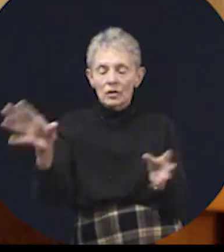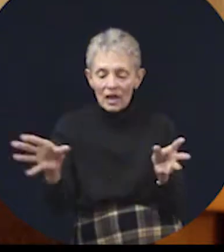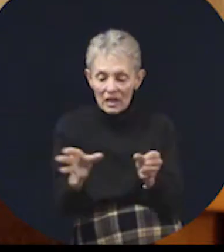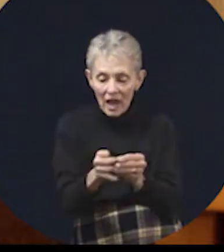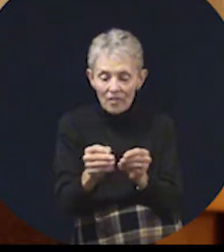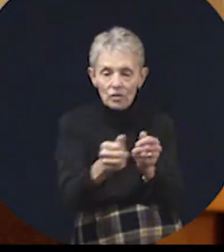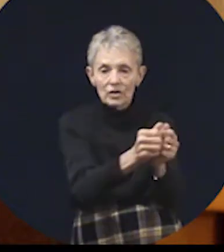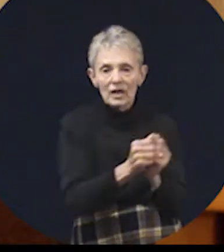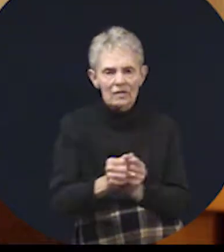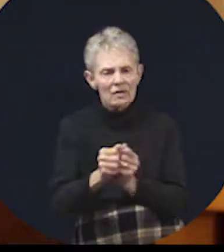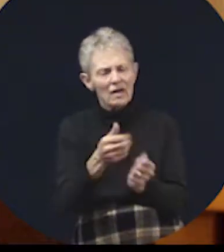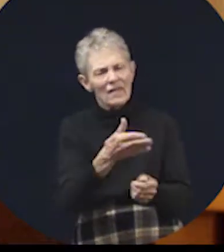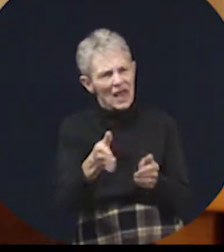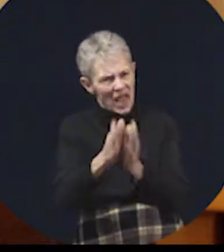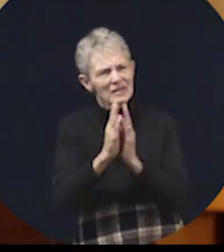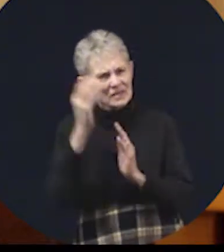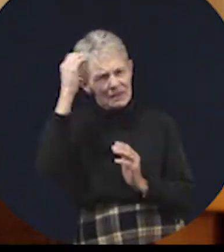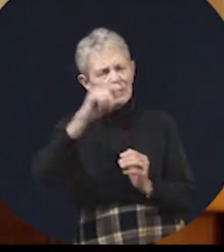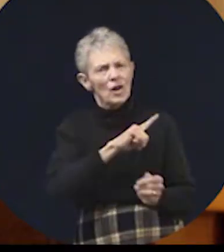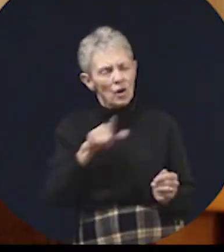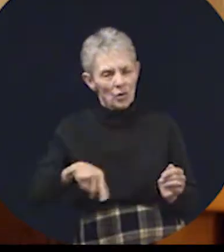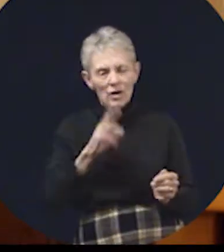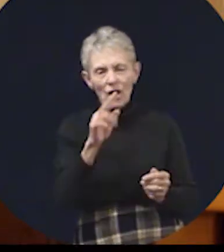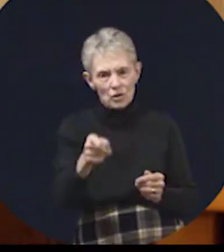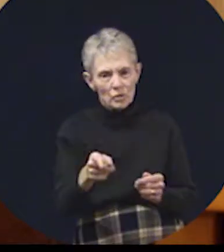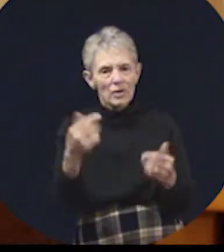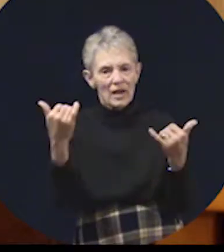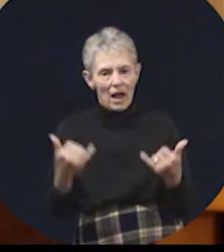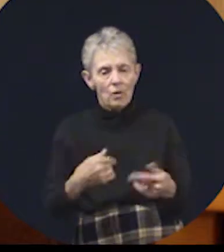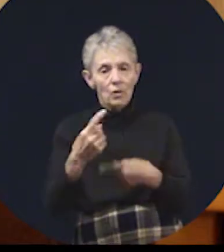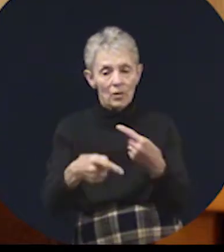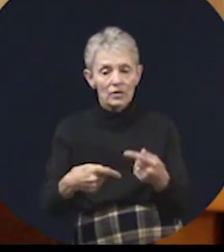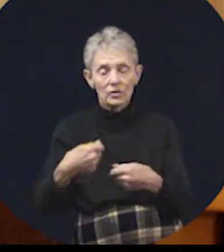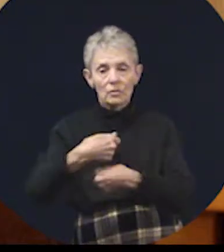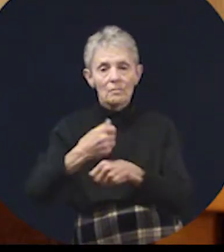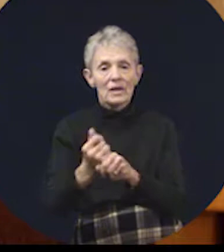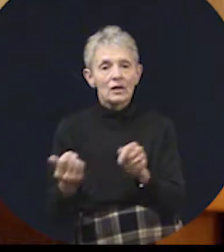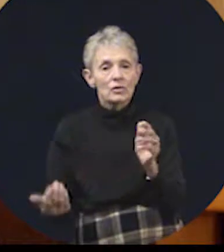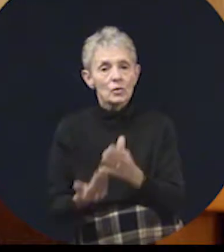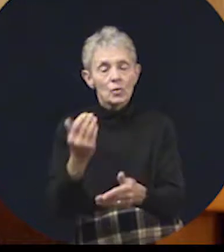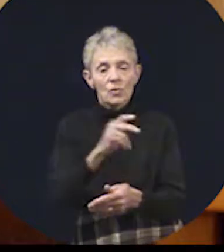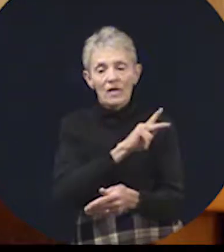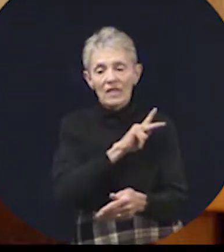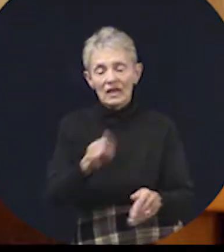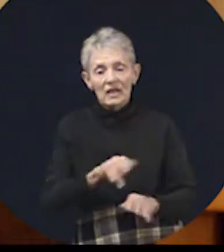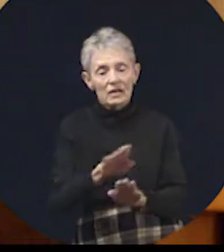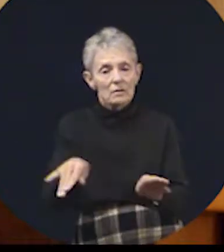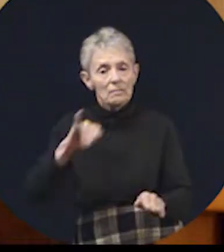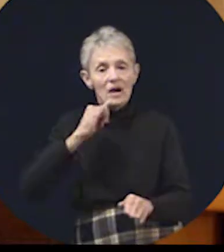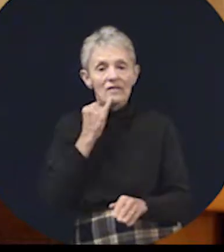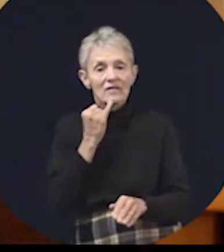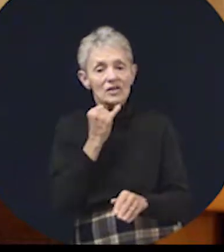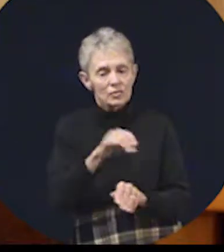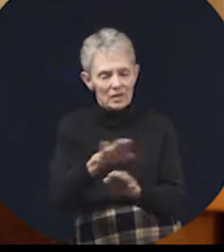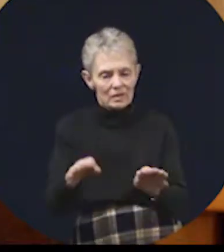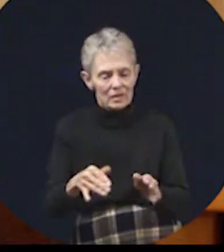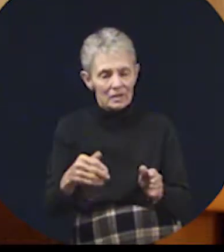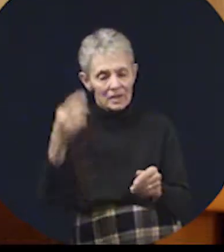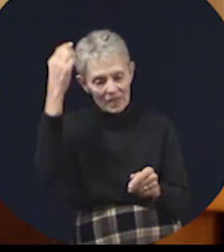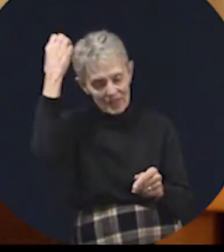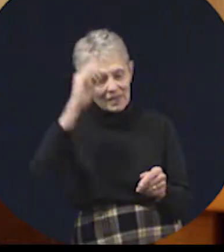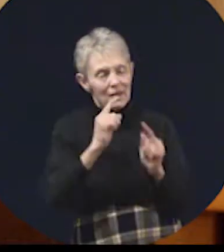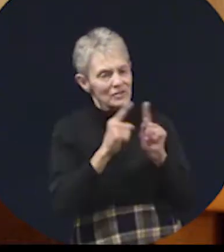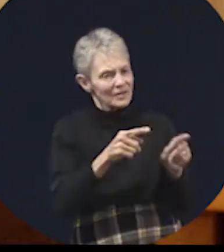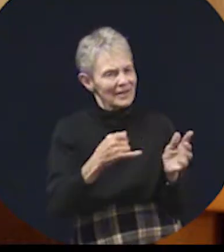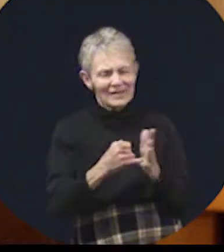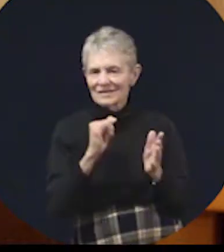him, Lord, are you at this time going to restore the kingdom to Israel? He answered them, It is not for you to know the